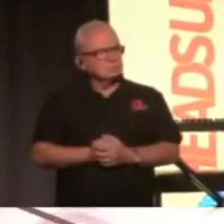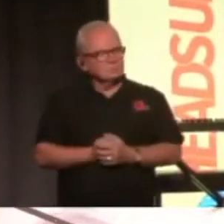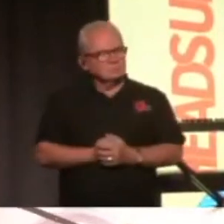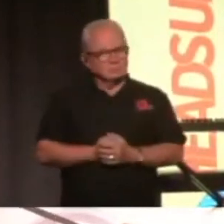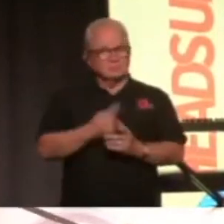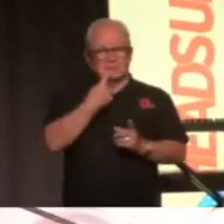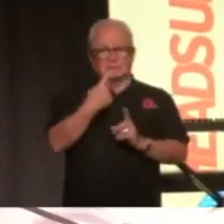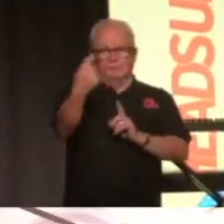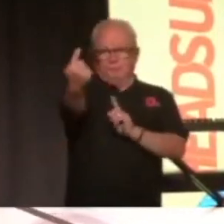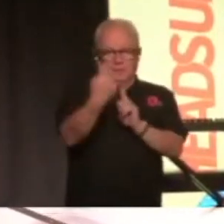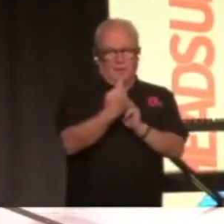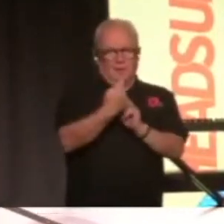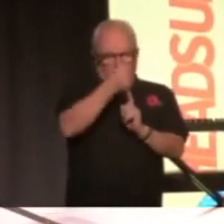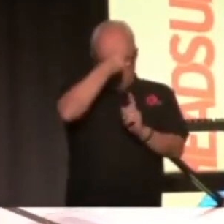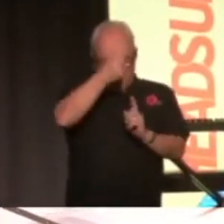and he said to me,